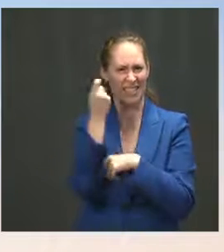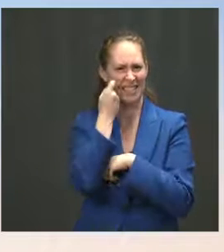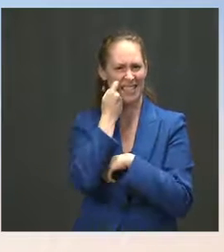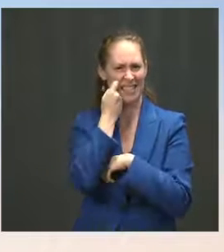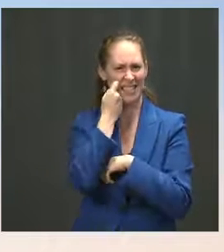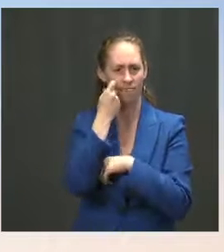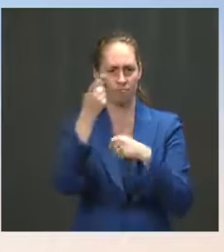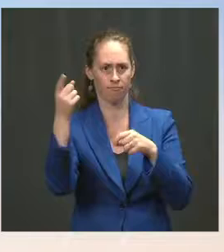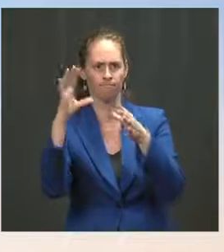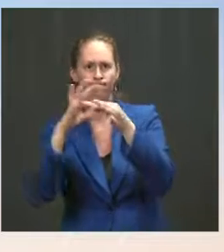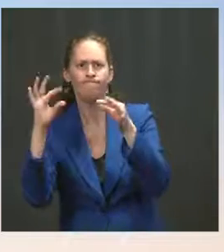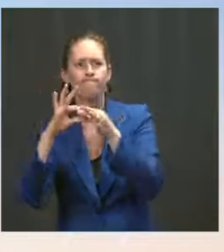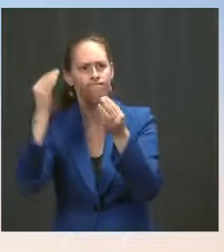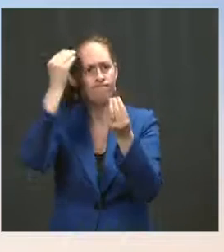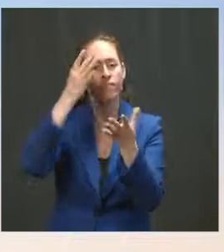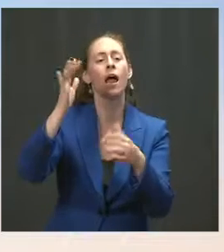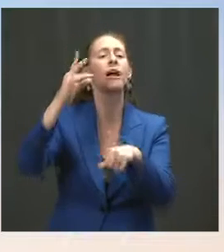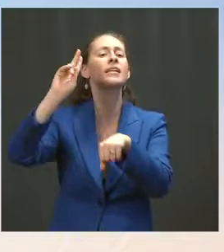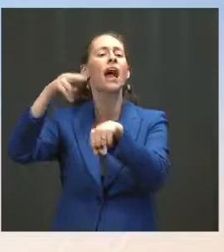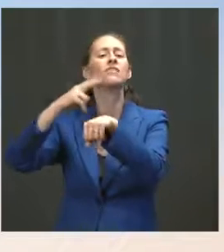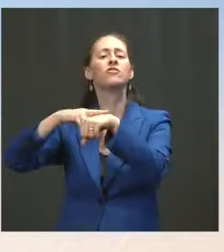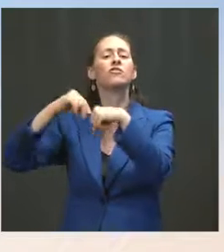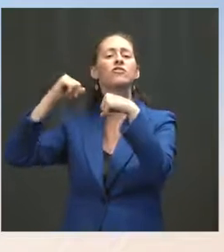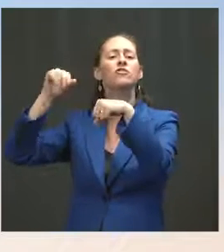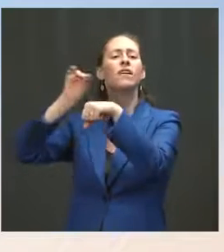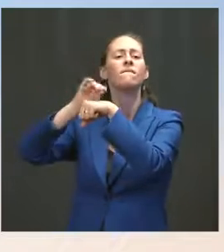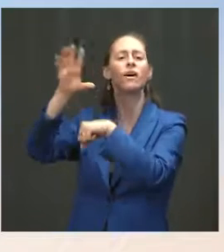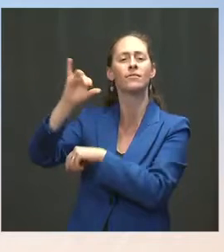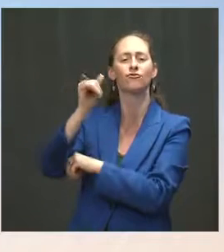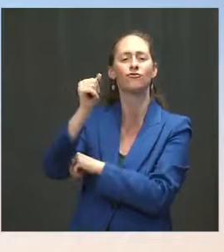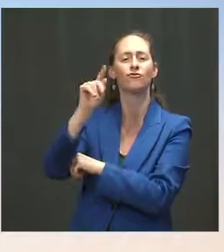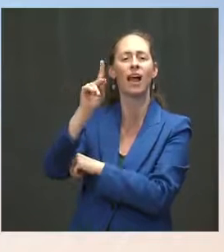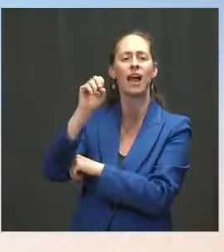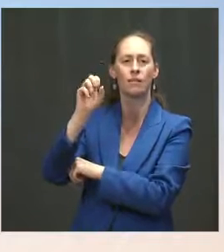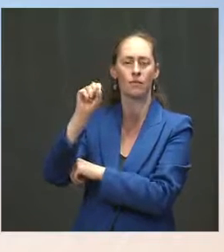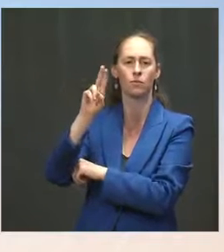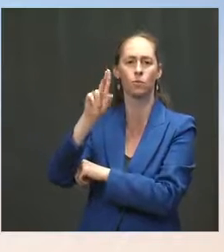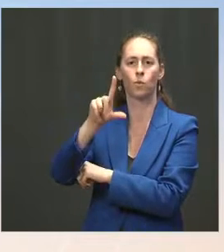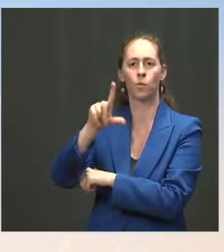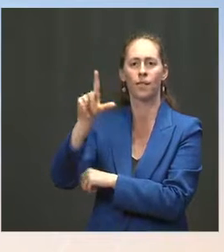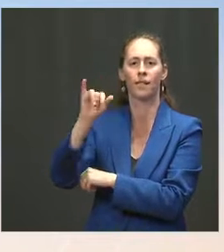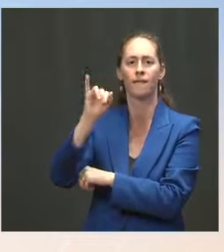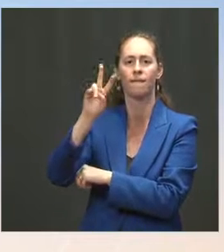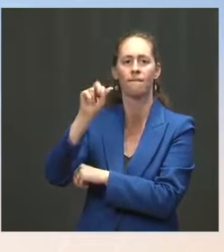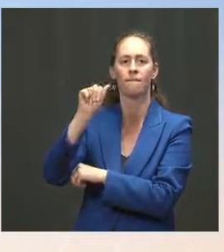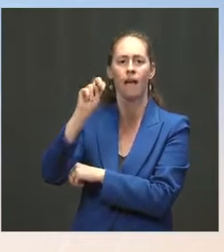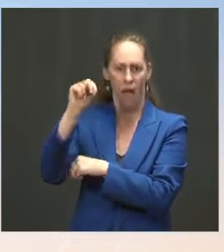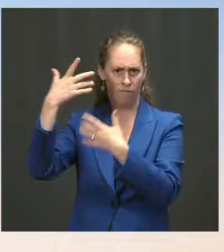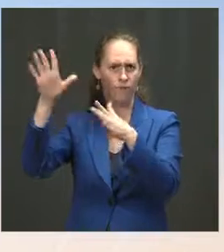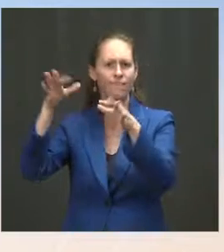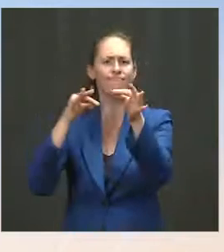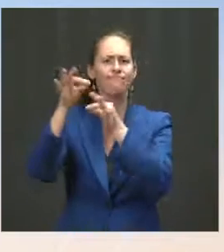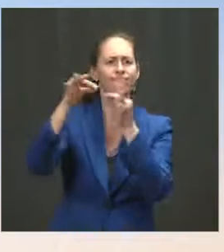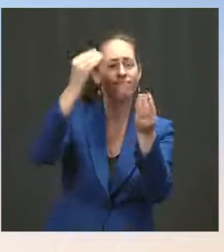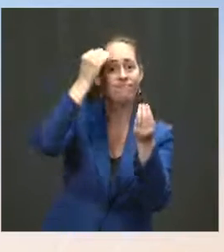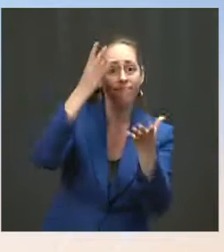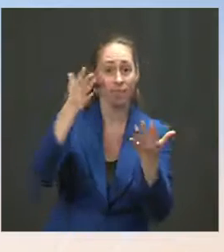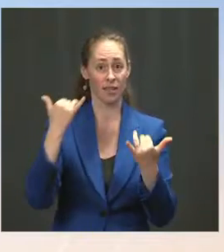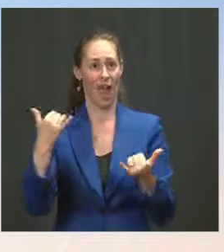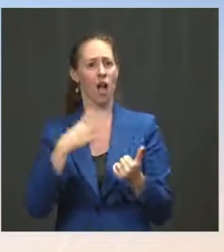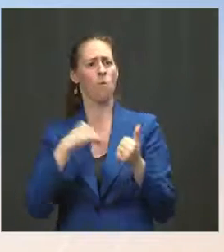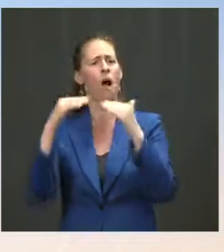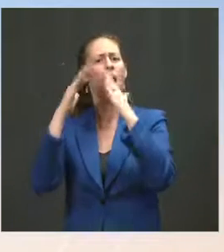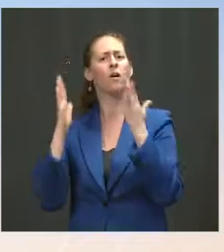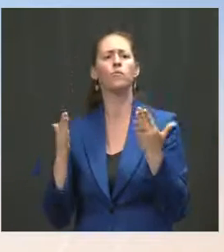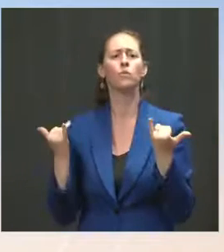National Security Advisor Jake Sullivan putting out a statement about how White House officials are continuing their engagement with relevant OPEC members on the